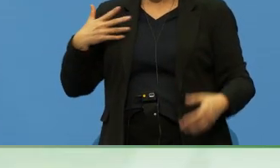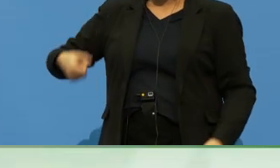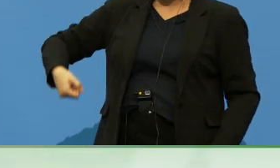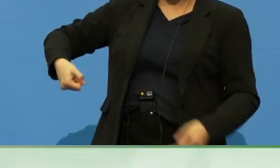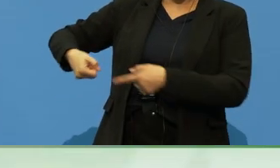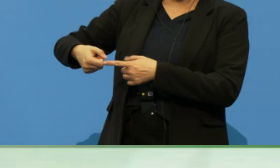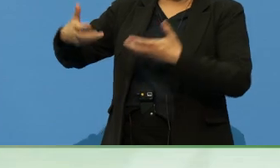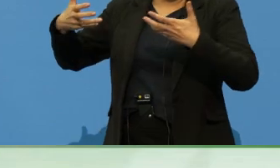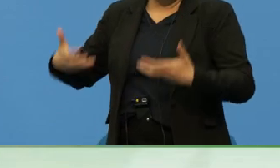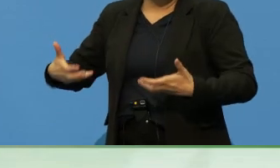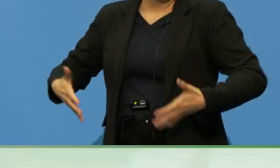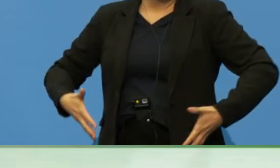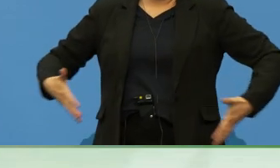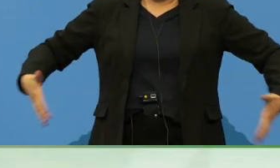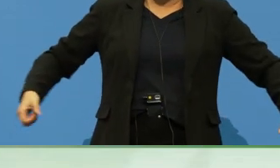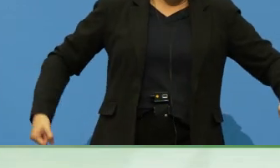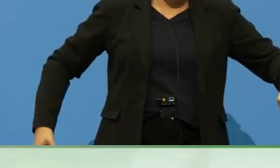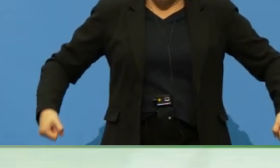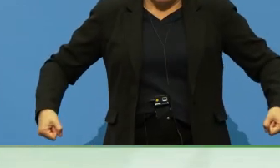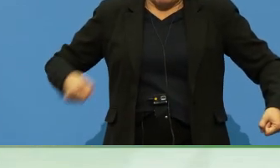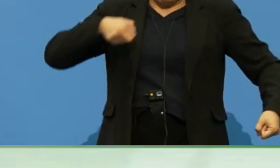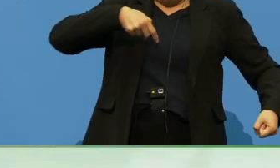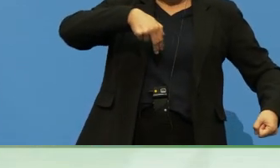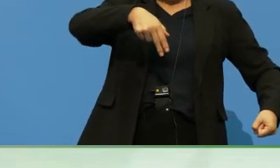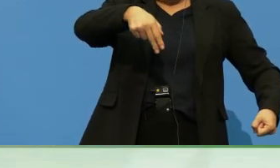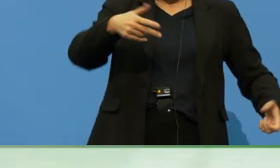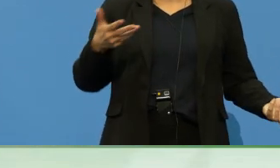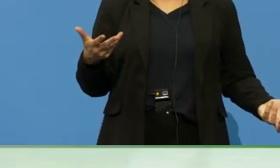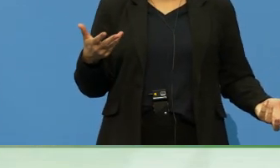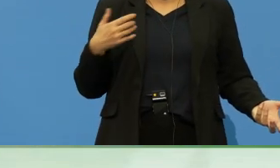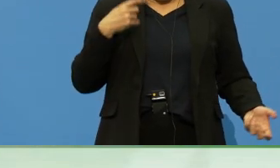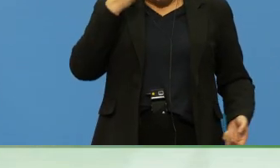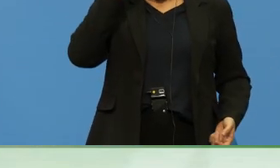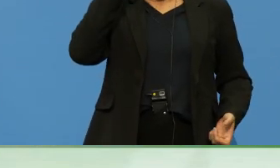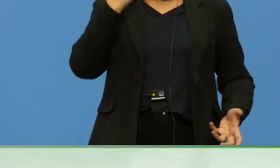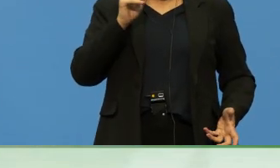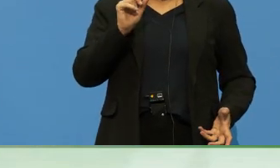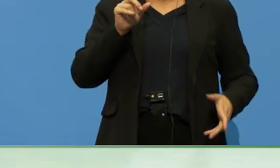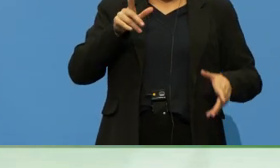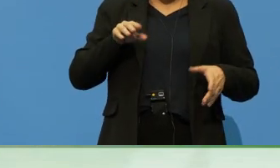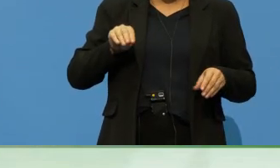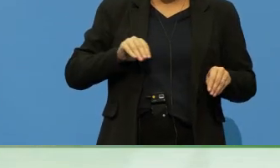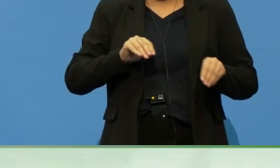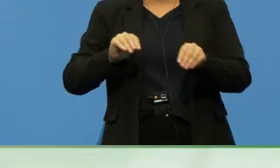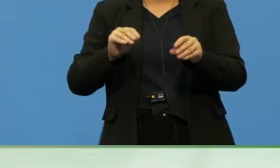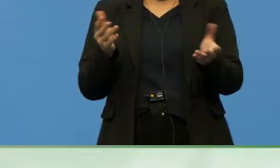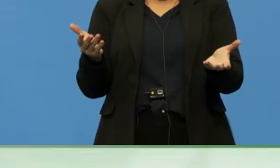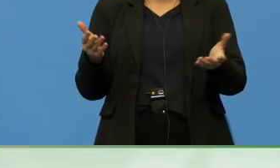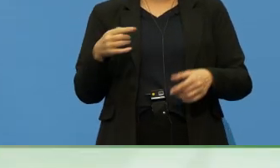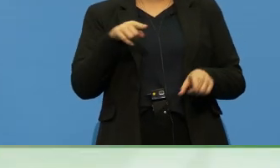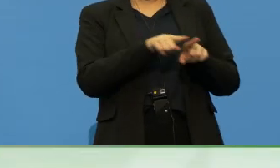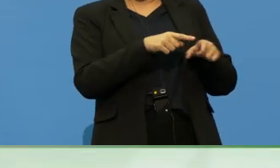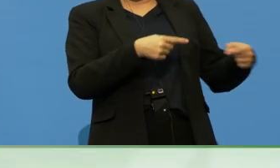It's much easier to explain the solutions from the norms and from the standards from